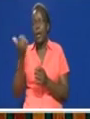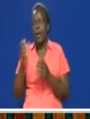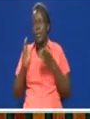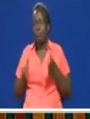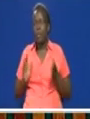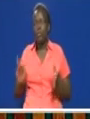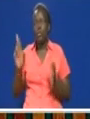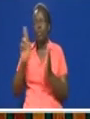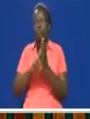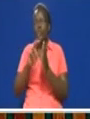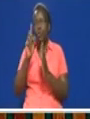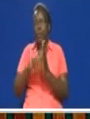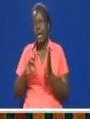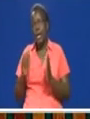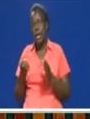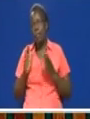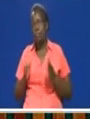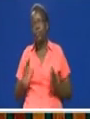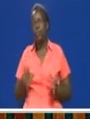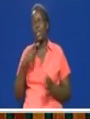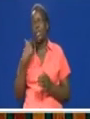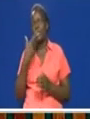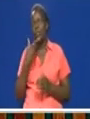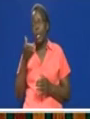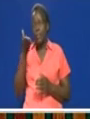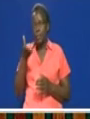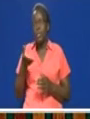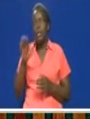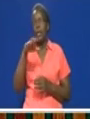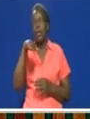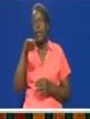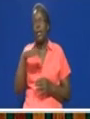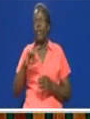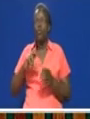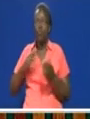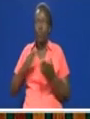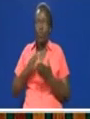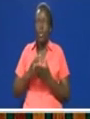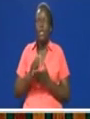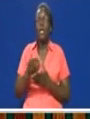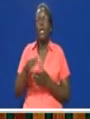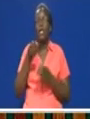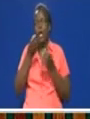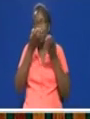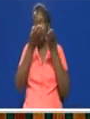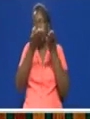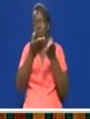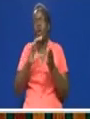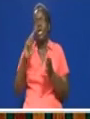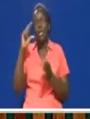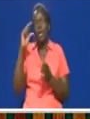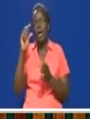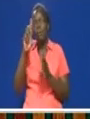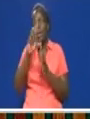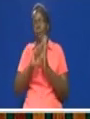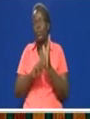another person said. And this is an area that you really explore in the grammar lessons, and it is important for